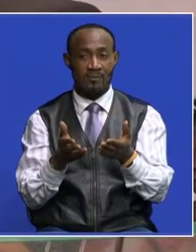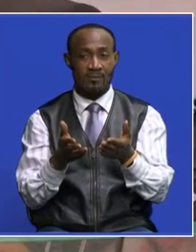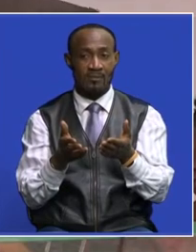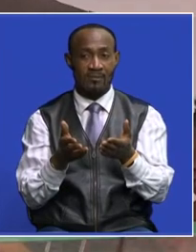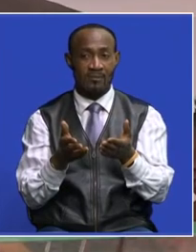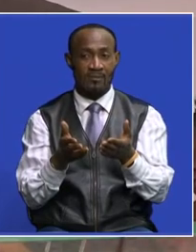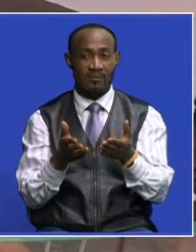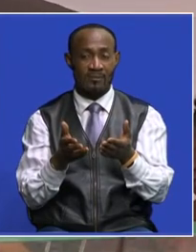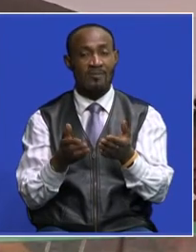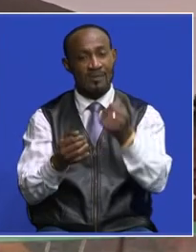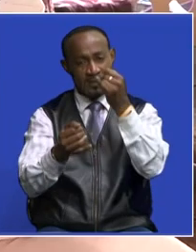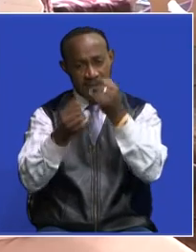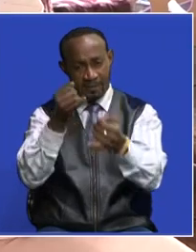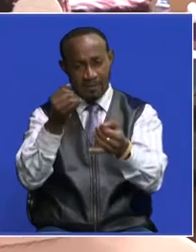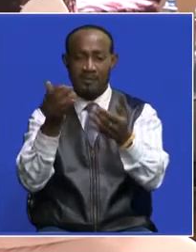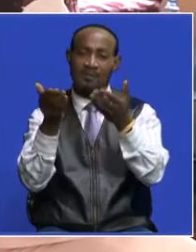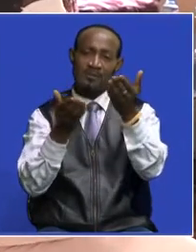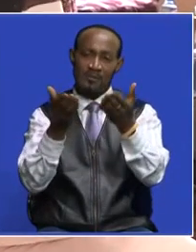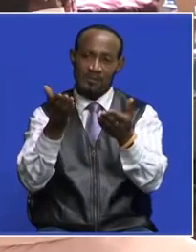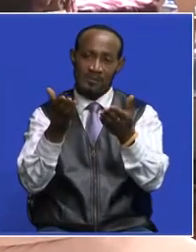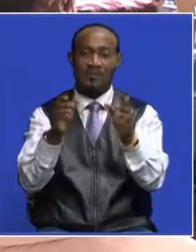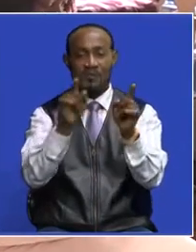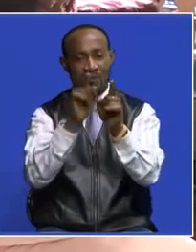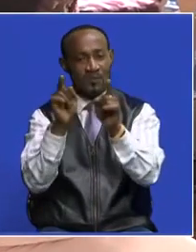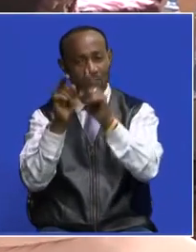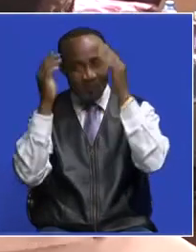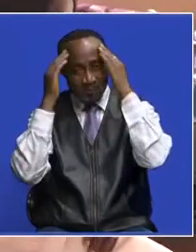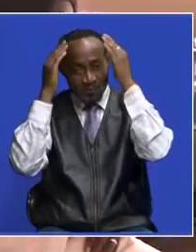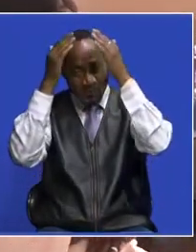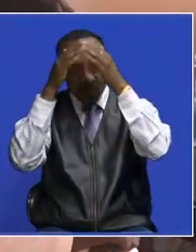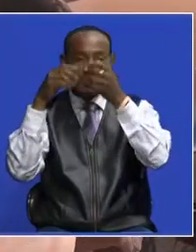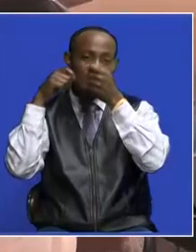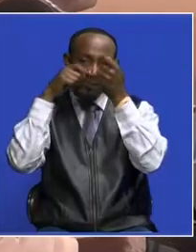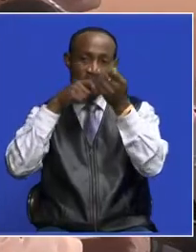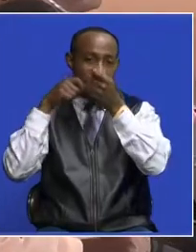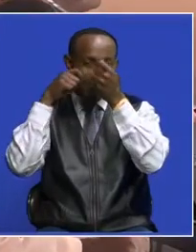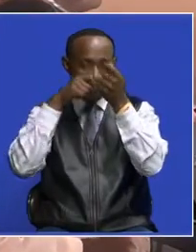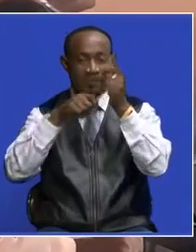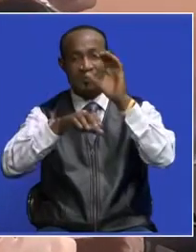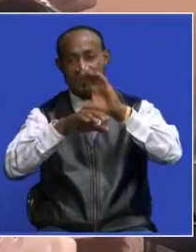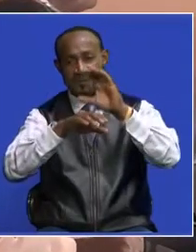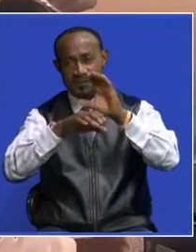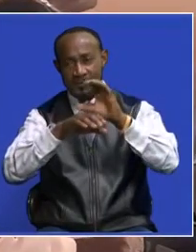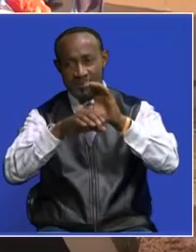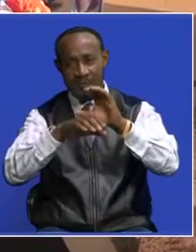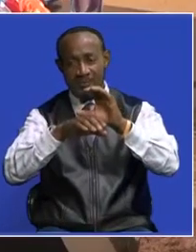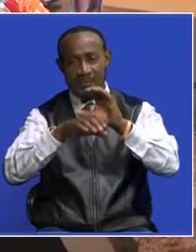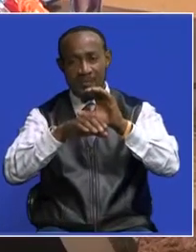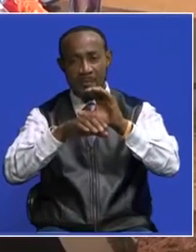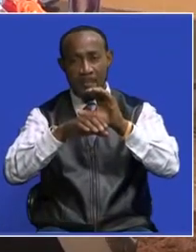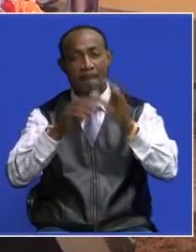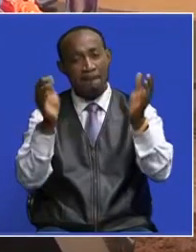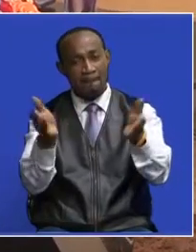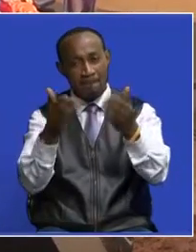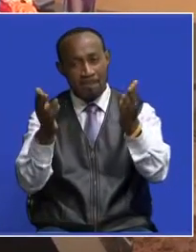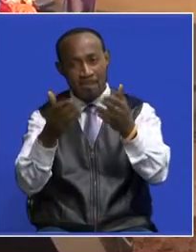are having this last segment. And Bishop Peter Mudenda of Mazabuka's Word Power Resurrection Ministries International encouraged